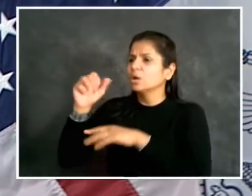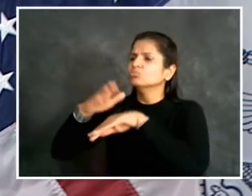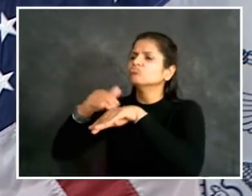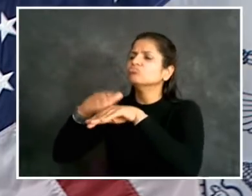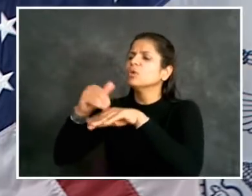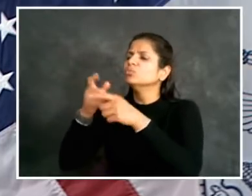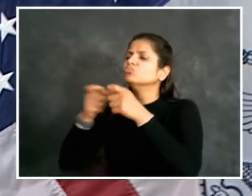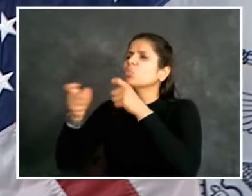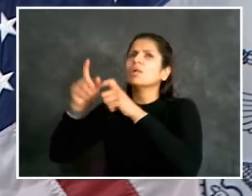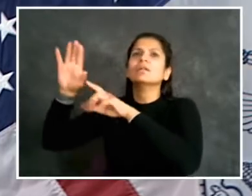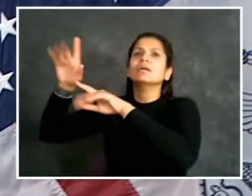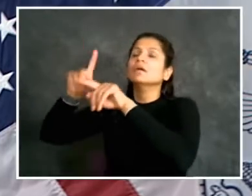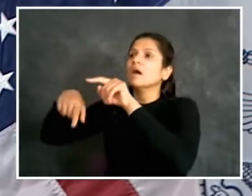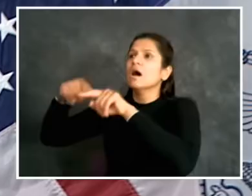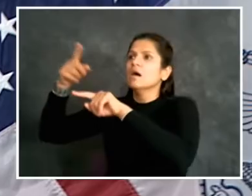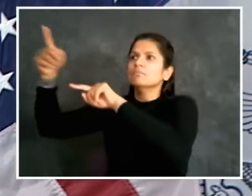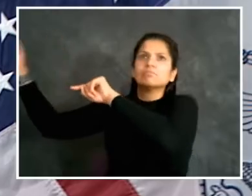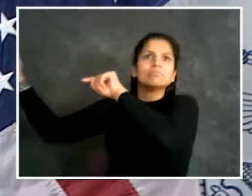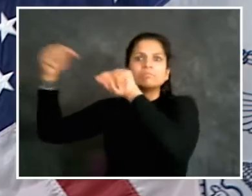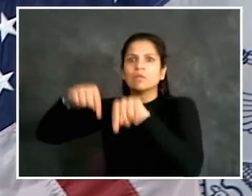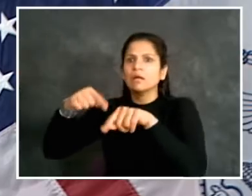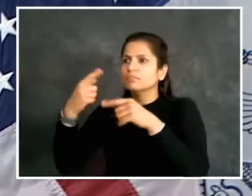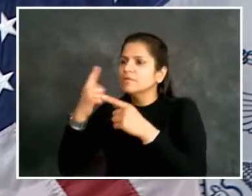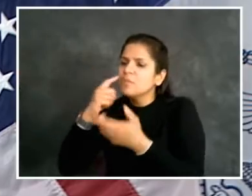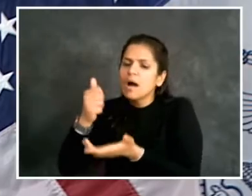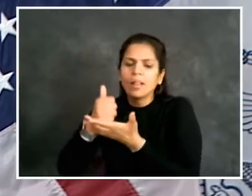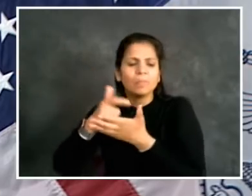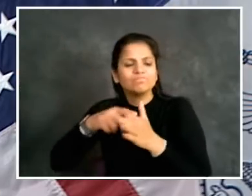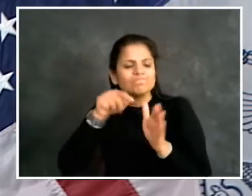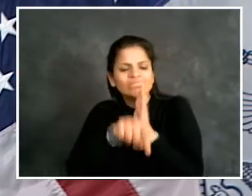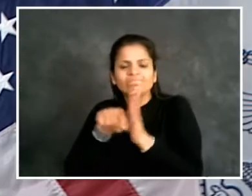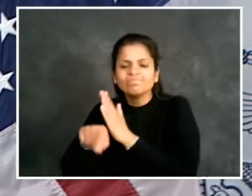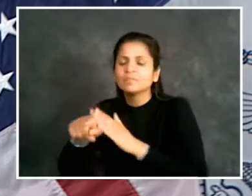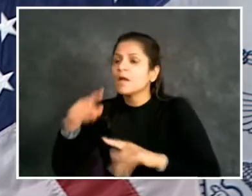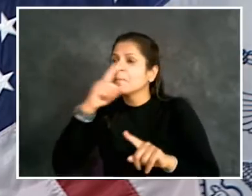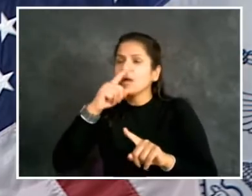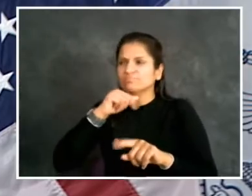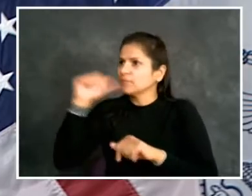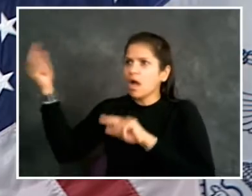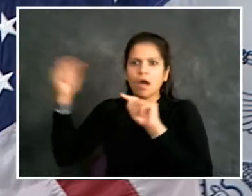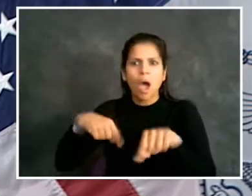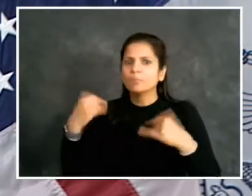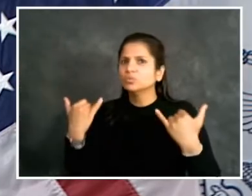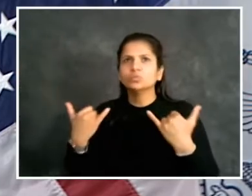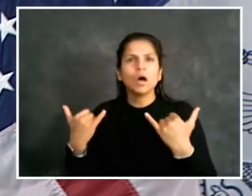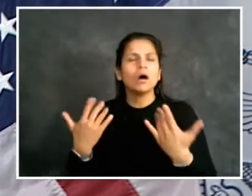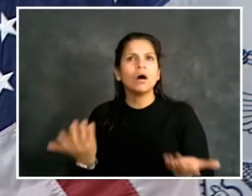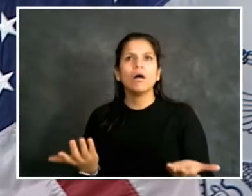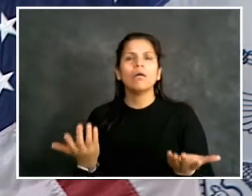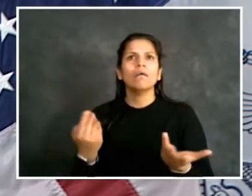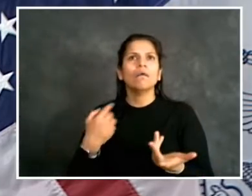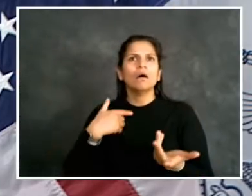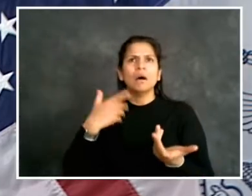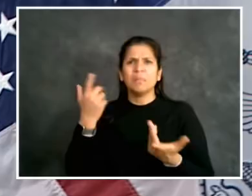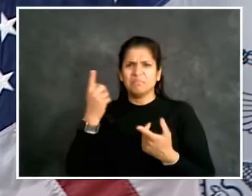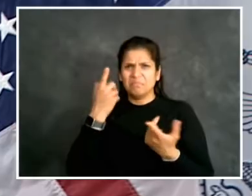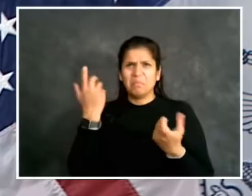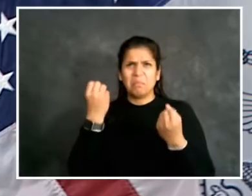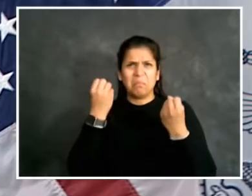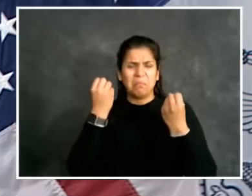So why isn't pest control responding? And are you concerned about a rat problem getting out of control here?